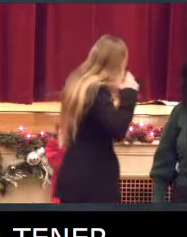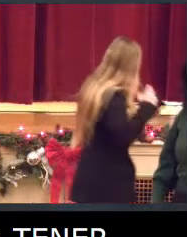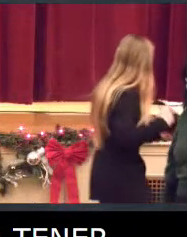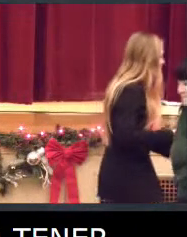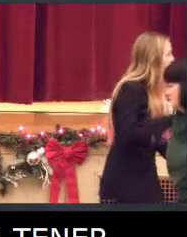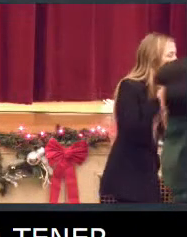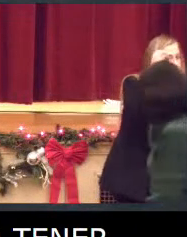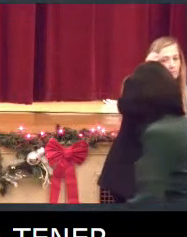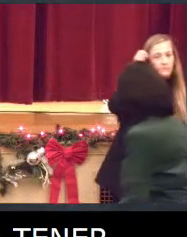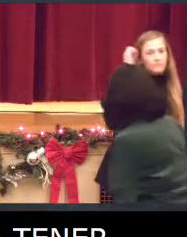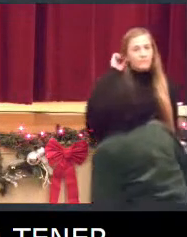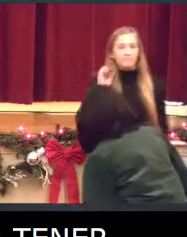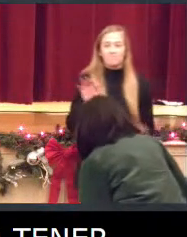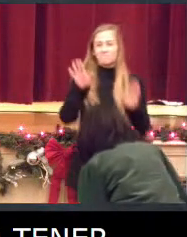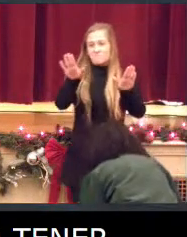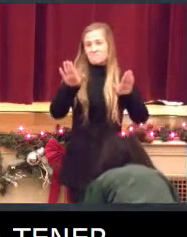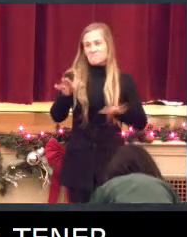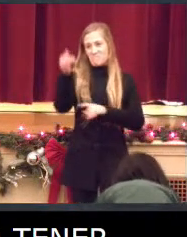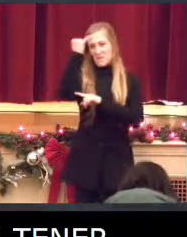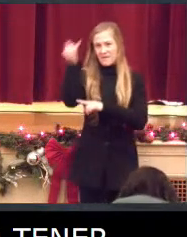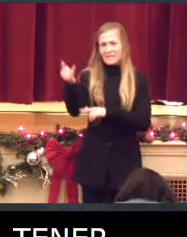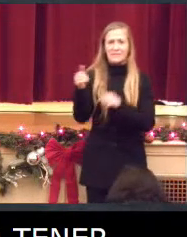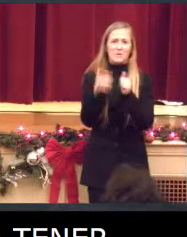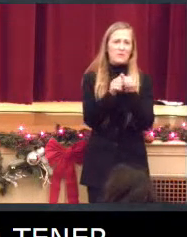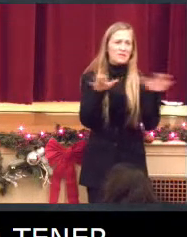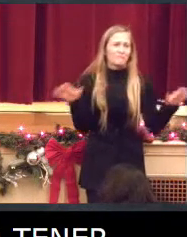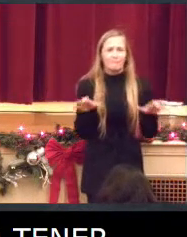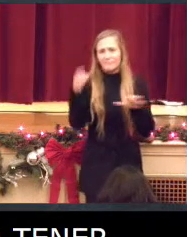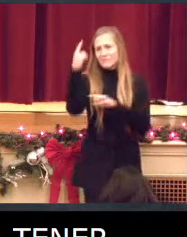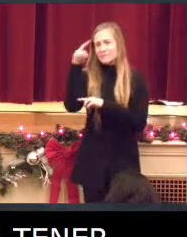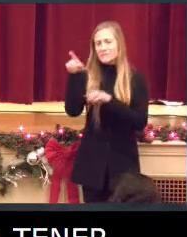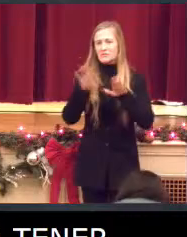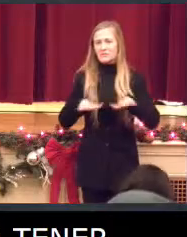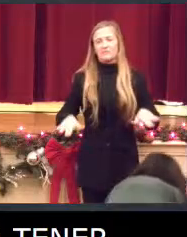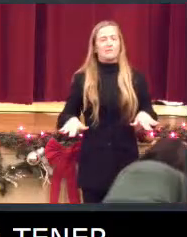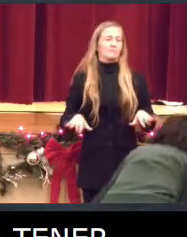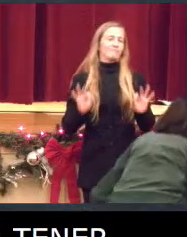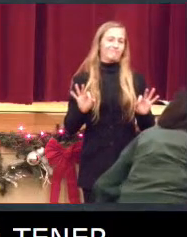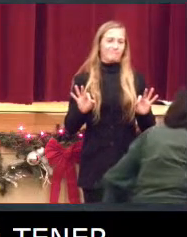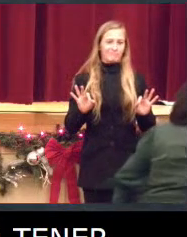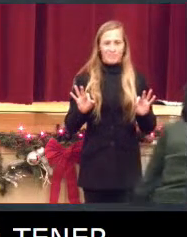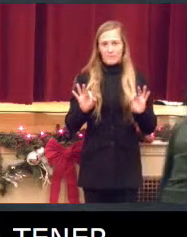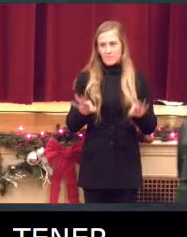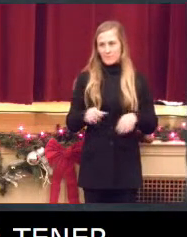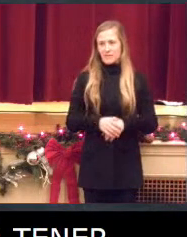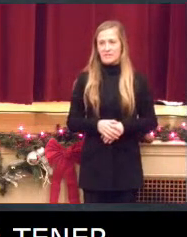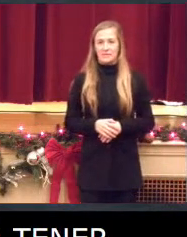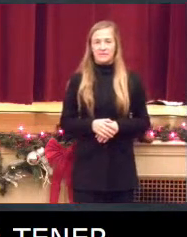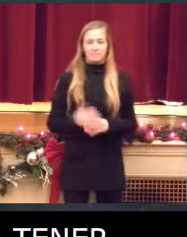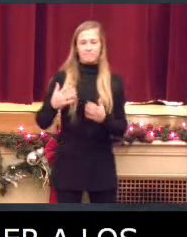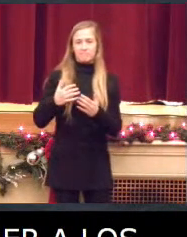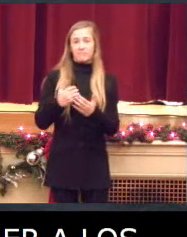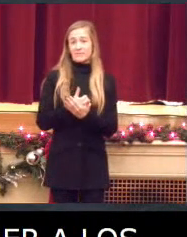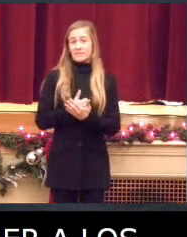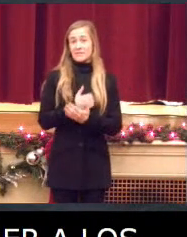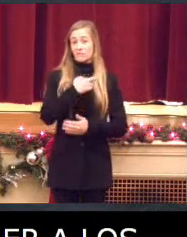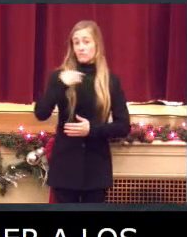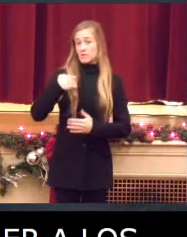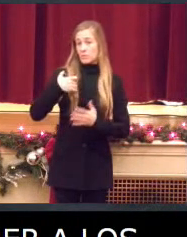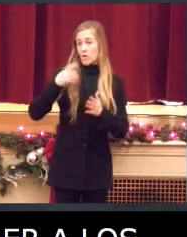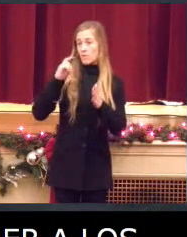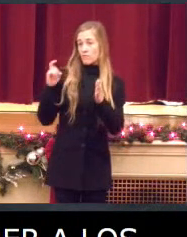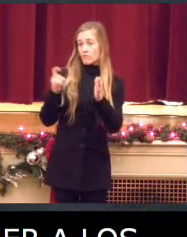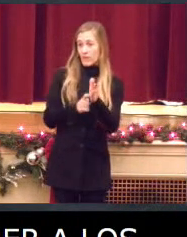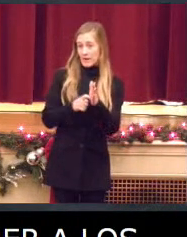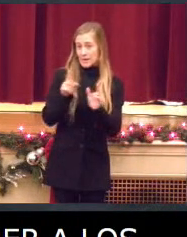having parents in and activities for them to occupy themselves. I'm going to take a risk here and recognize folks who I